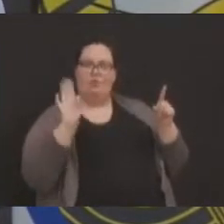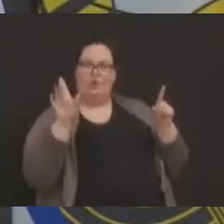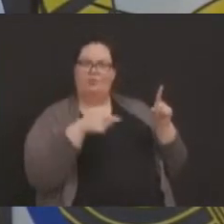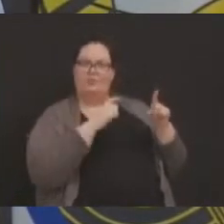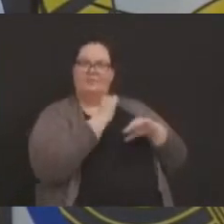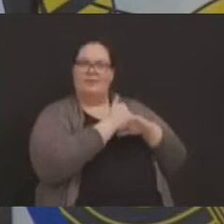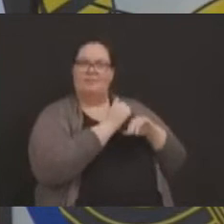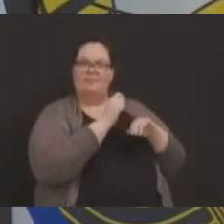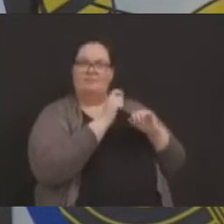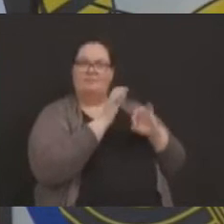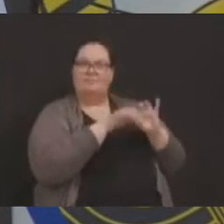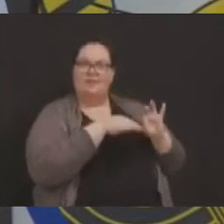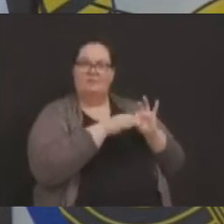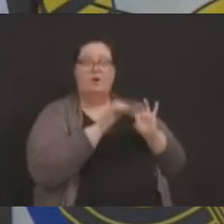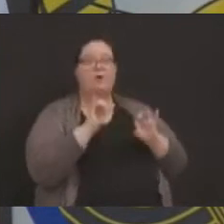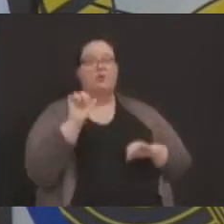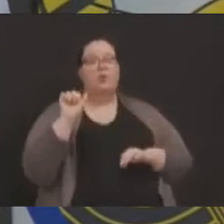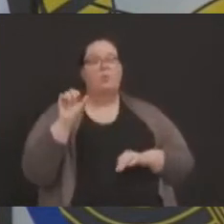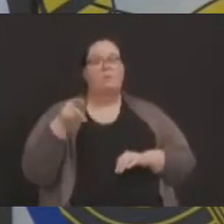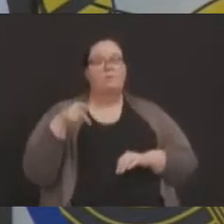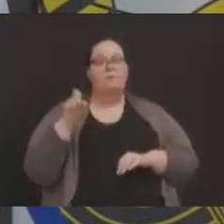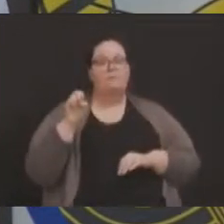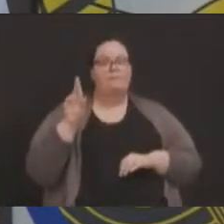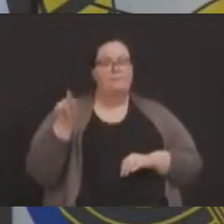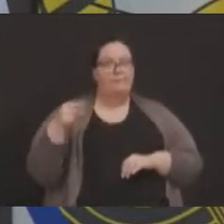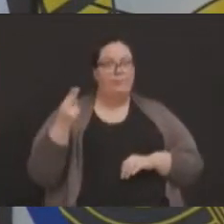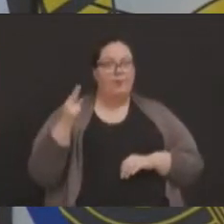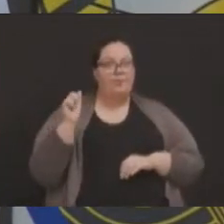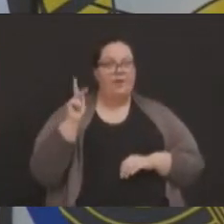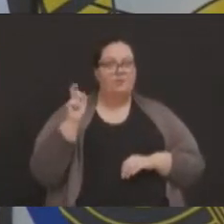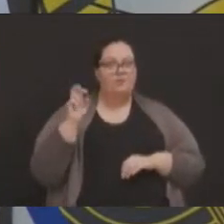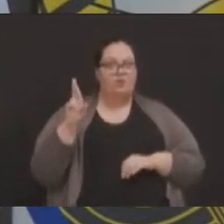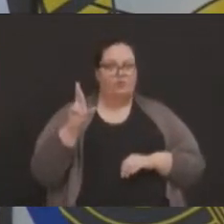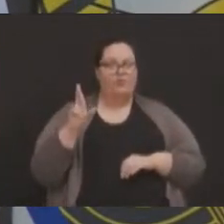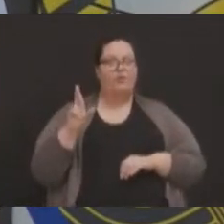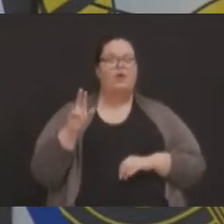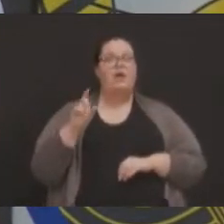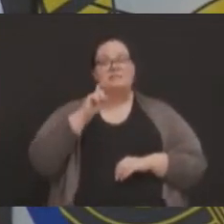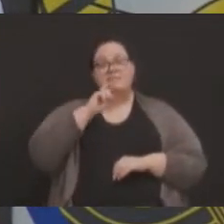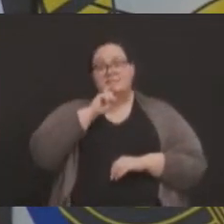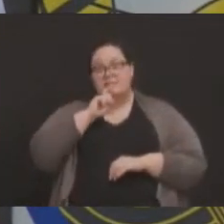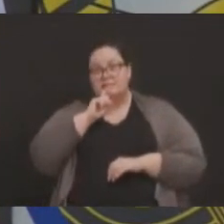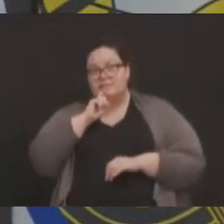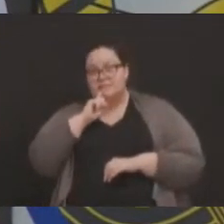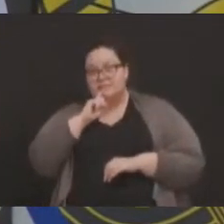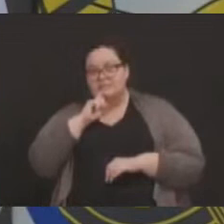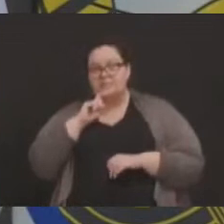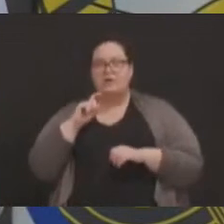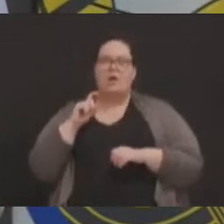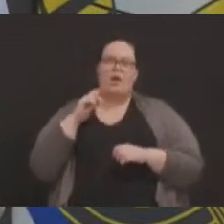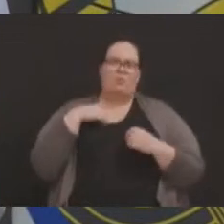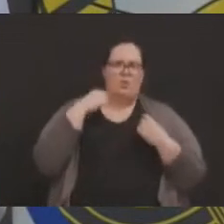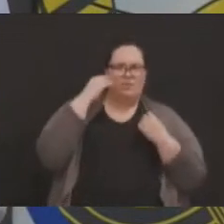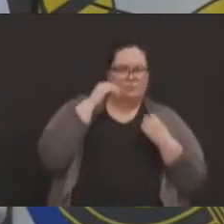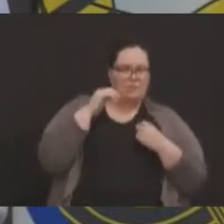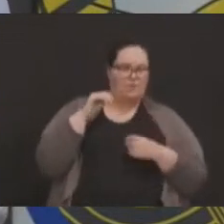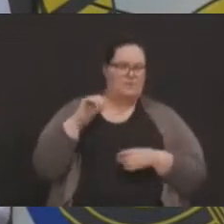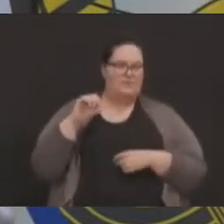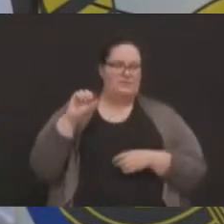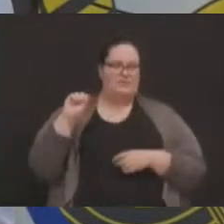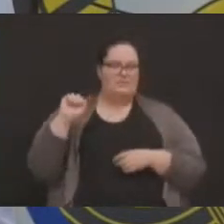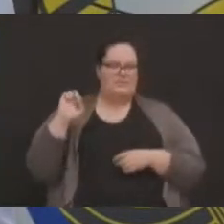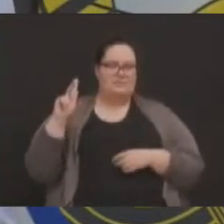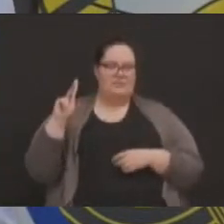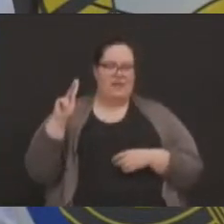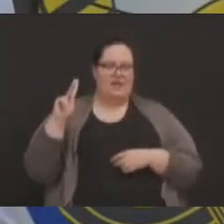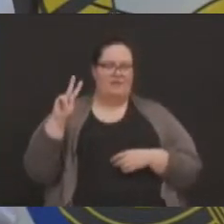in Sackville in that's Zone 2, Zone 1. Oh, it's on the border. And discussions for Lemec and Shippagan are